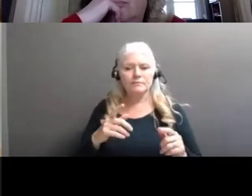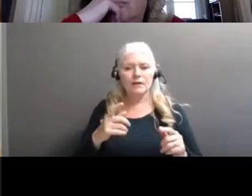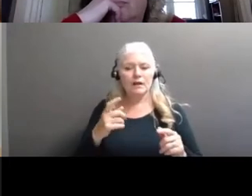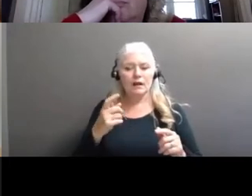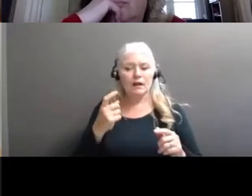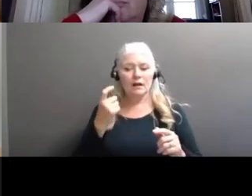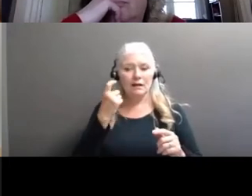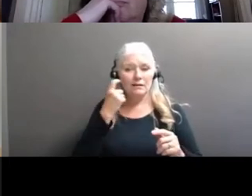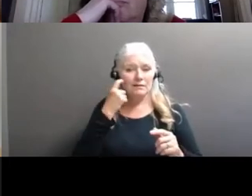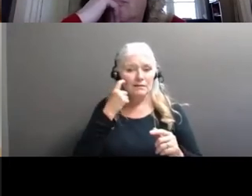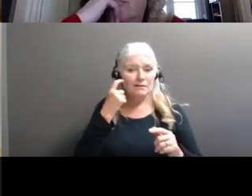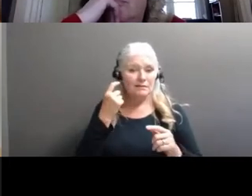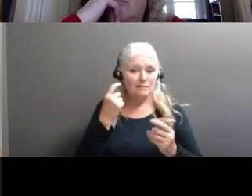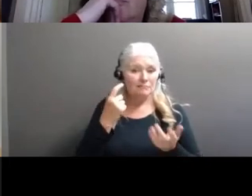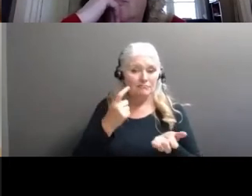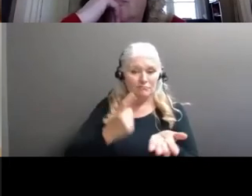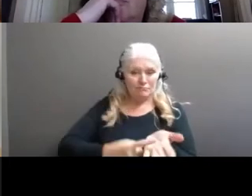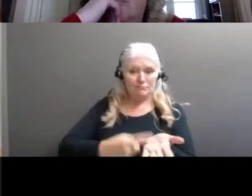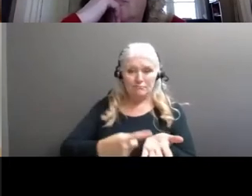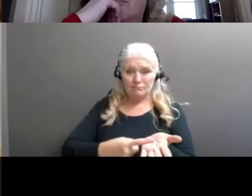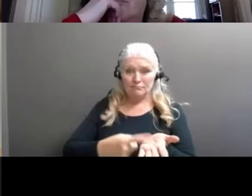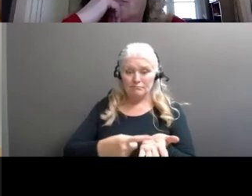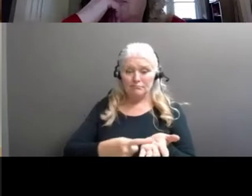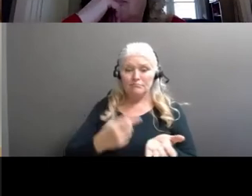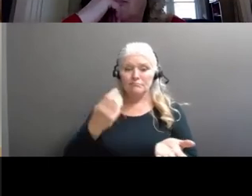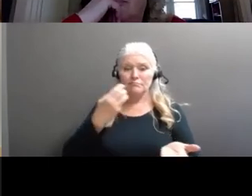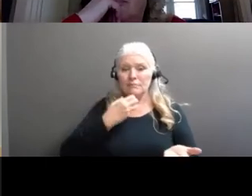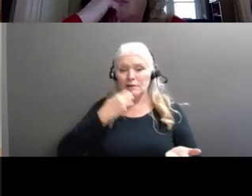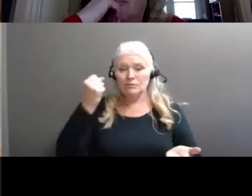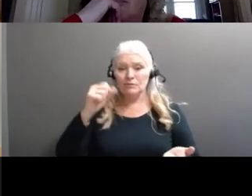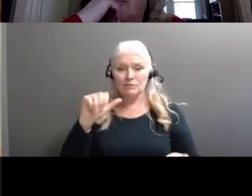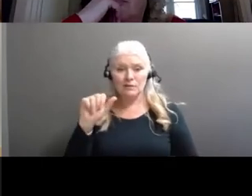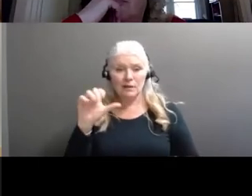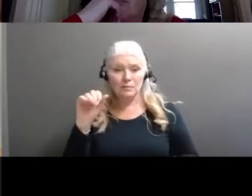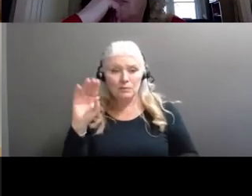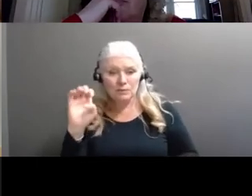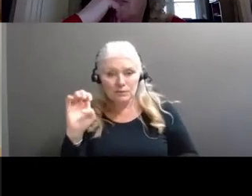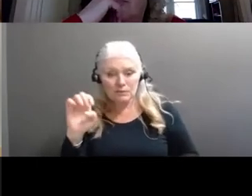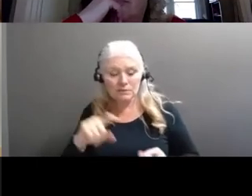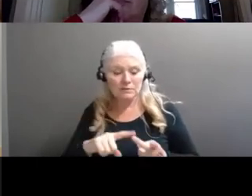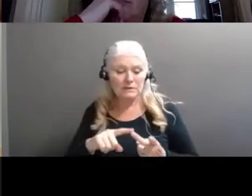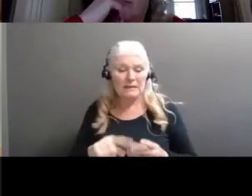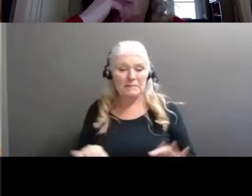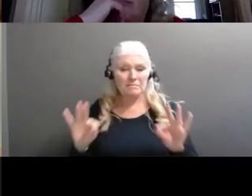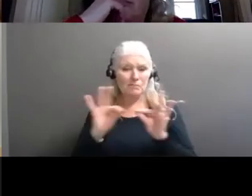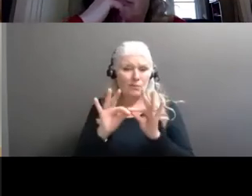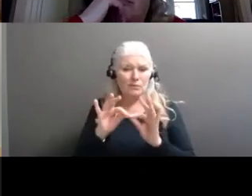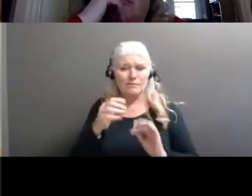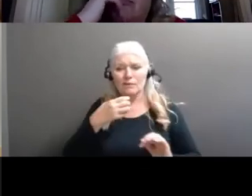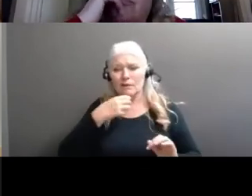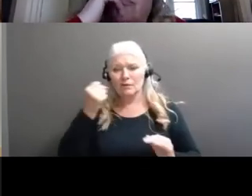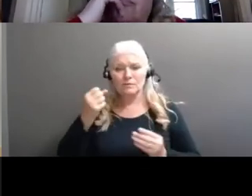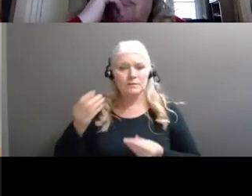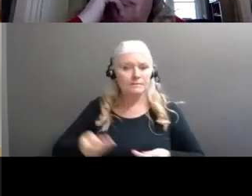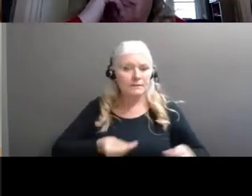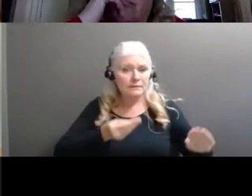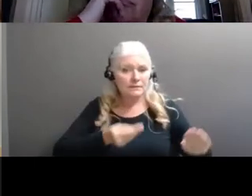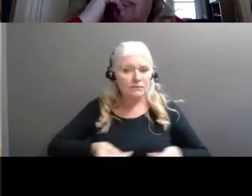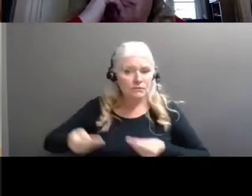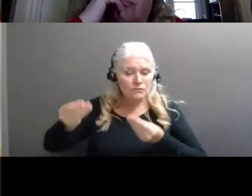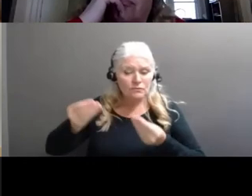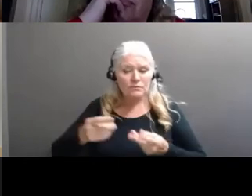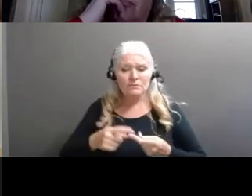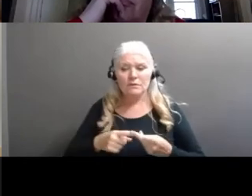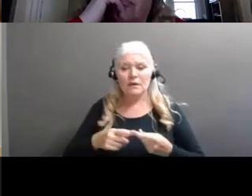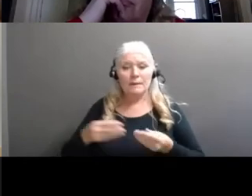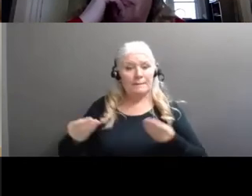about with elder abuse and the importance of elder mediation and elder mediators having a